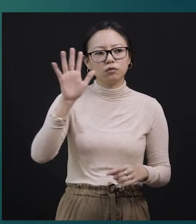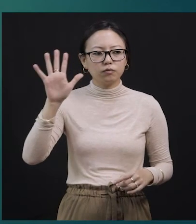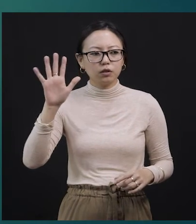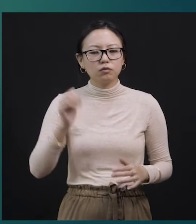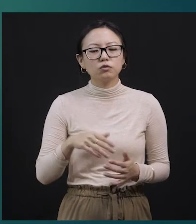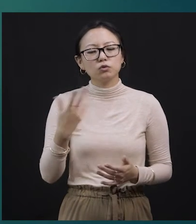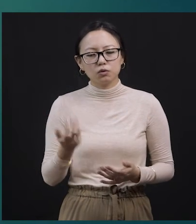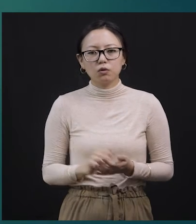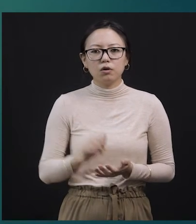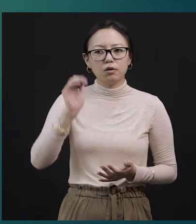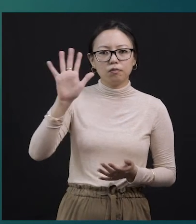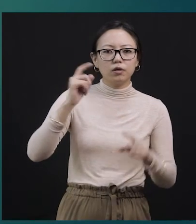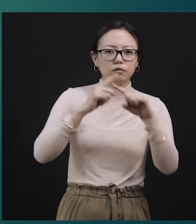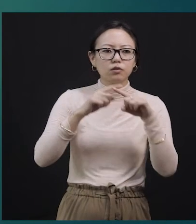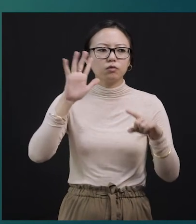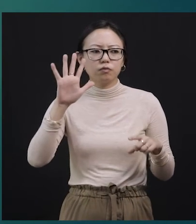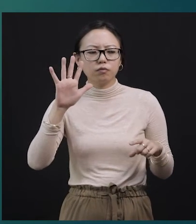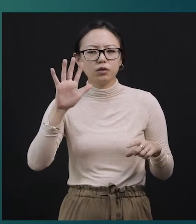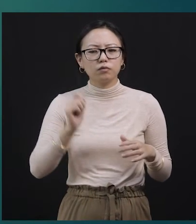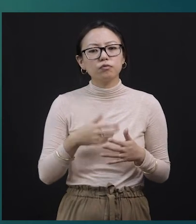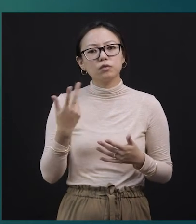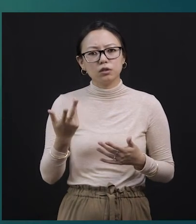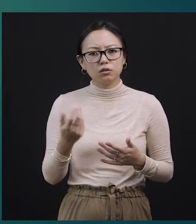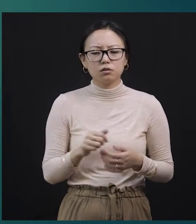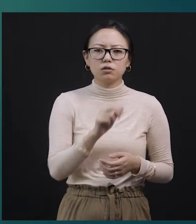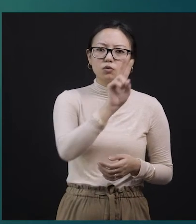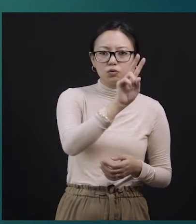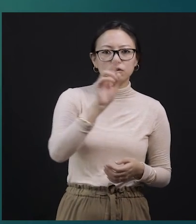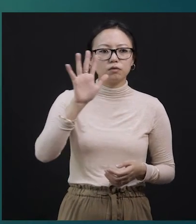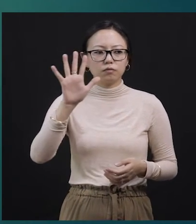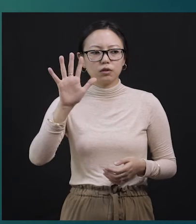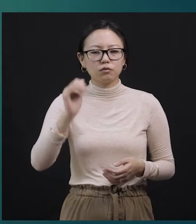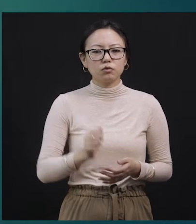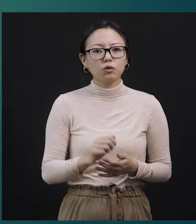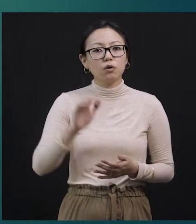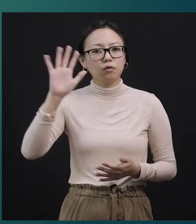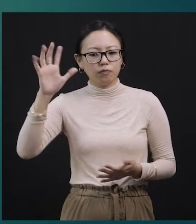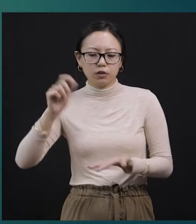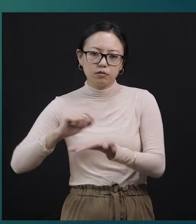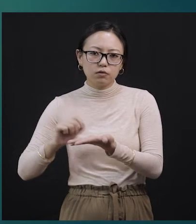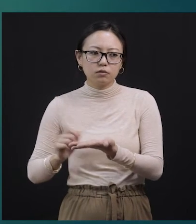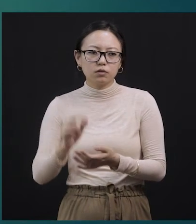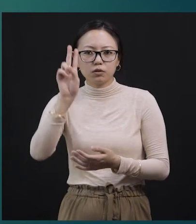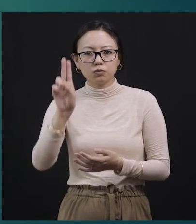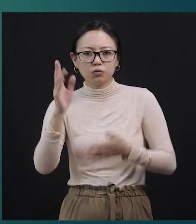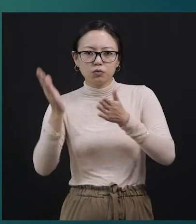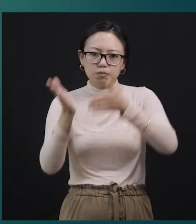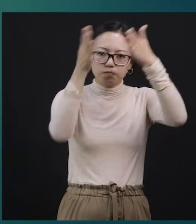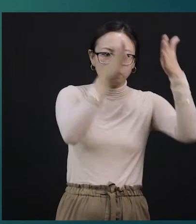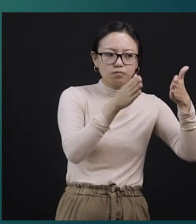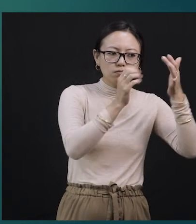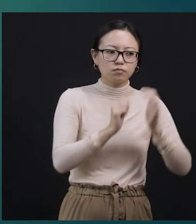right? So, you'll put here 5 and you have carry along with you 2, right? So, now again, what you need to do? You need